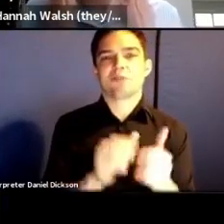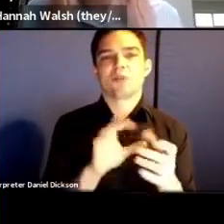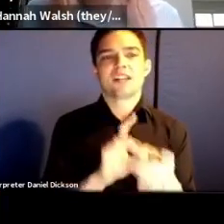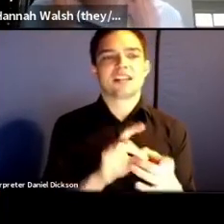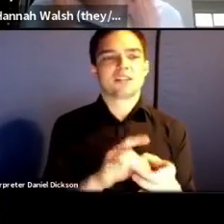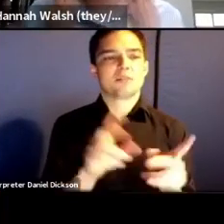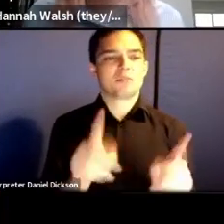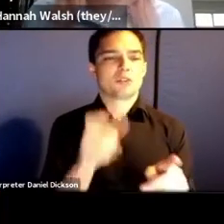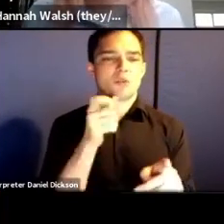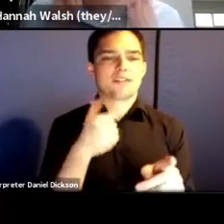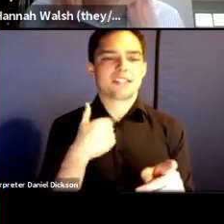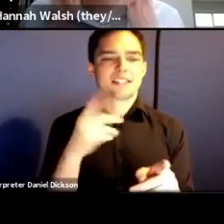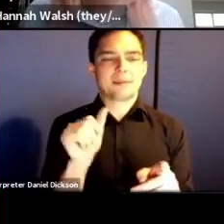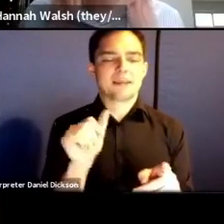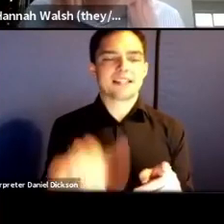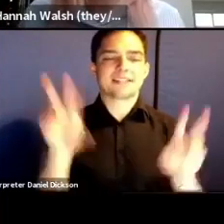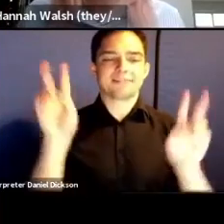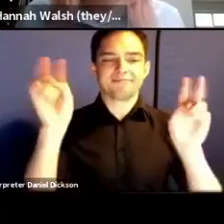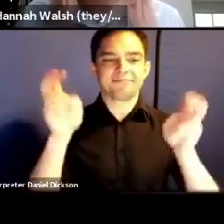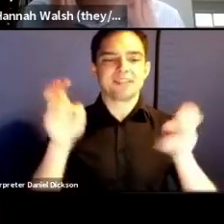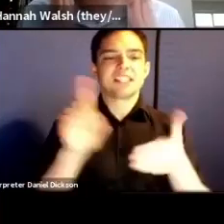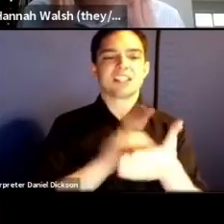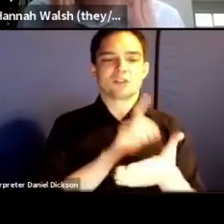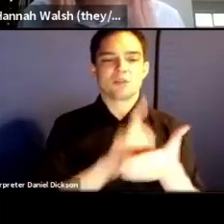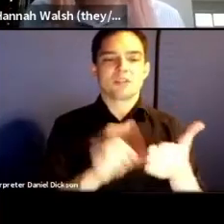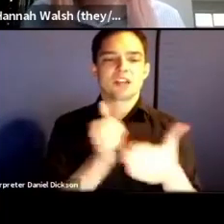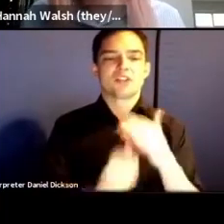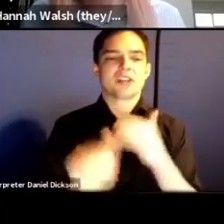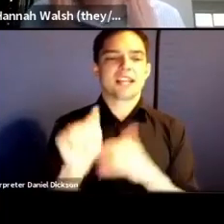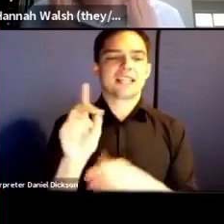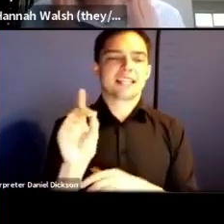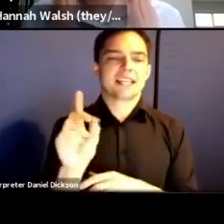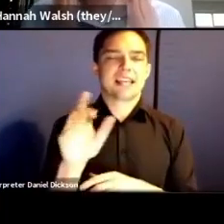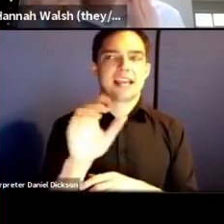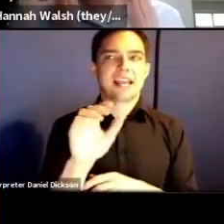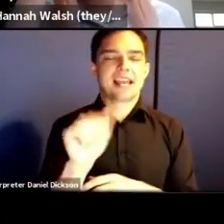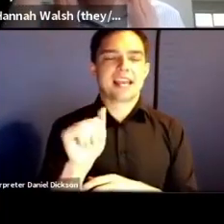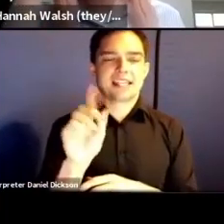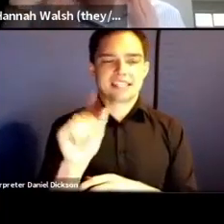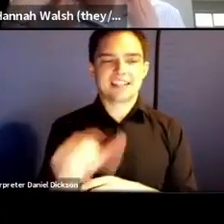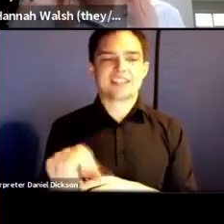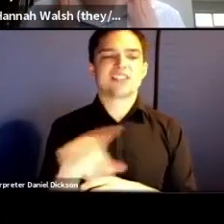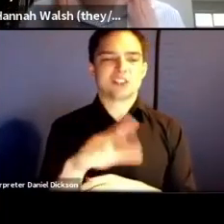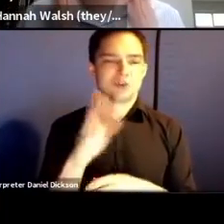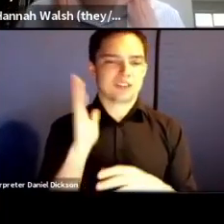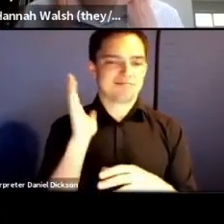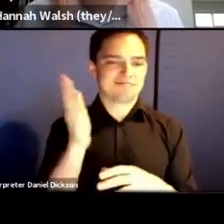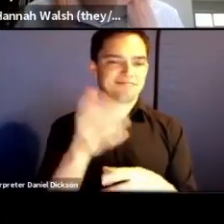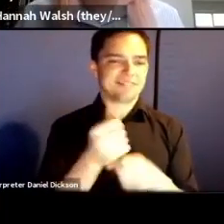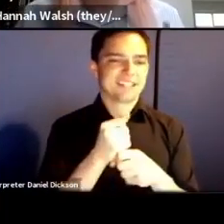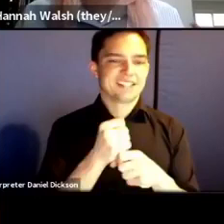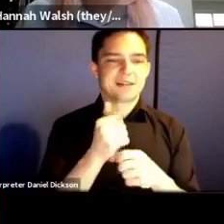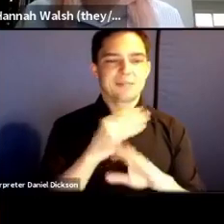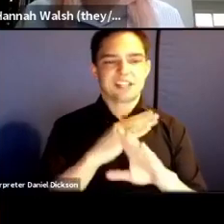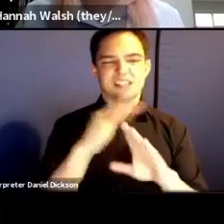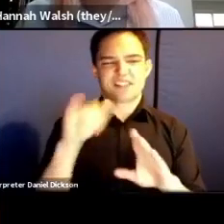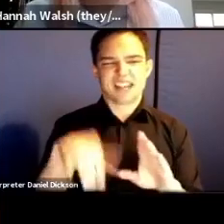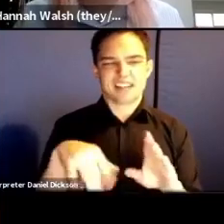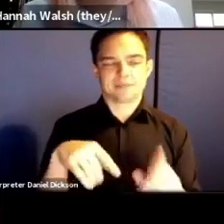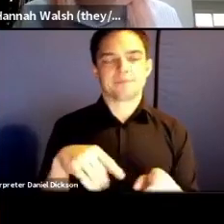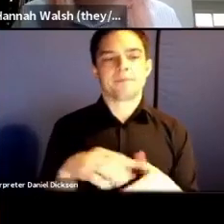a disability, and that would be considered discrimination under the ADA. So you would get protection to that end. But I